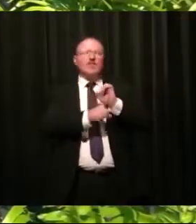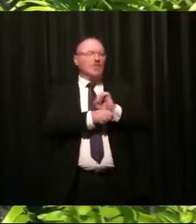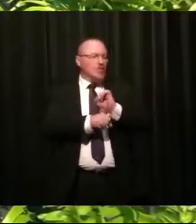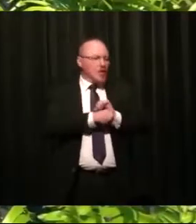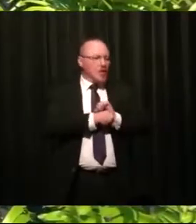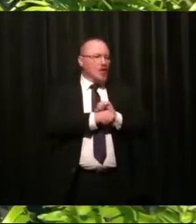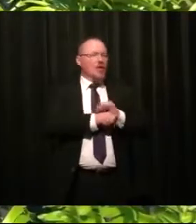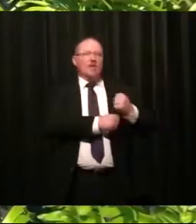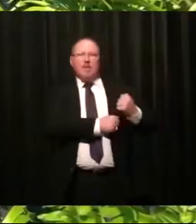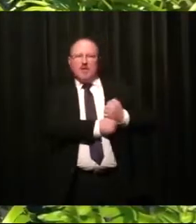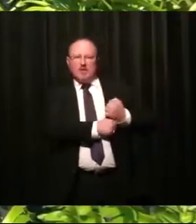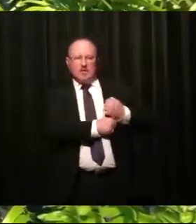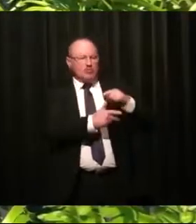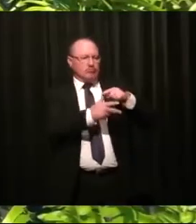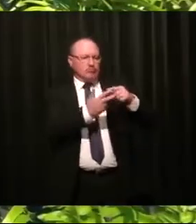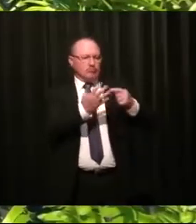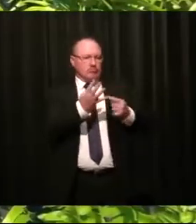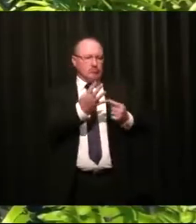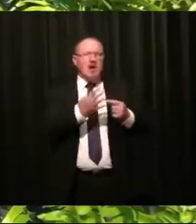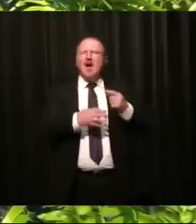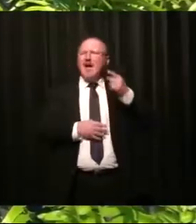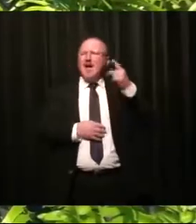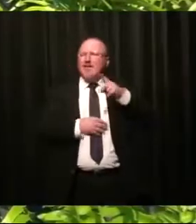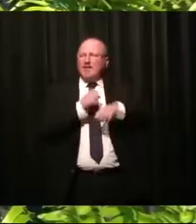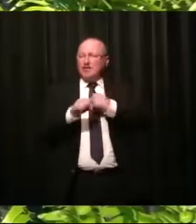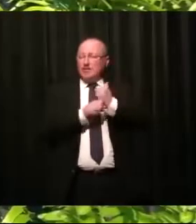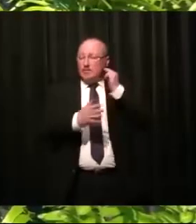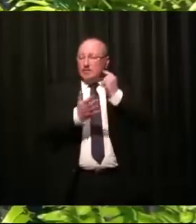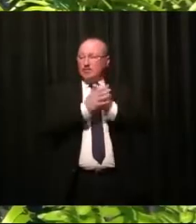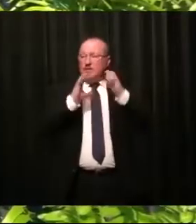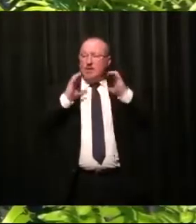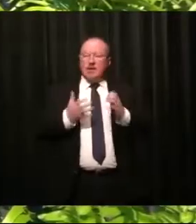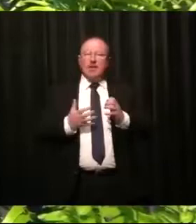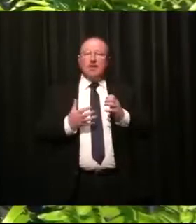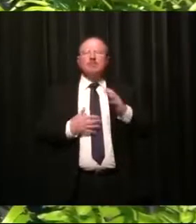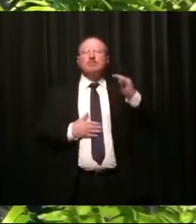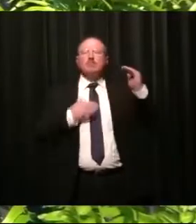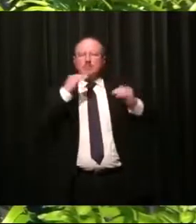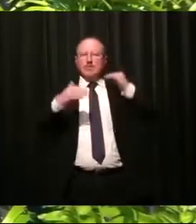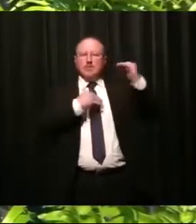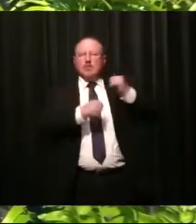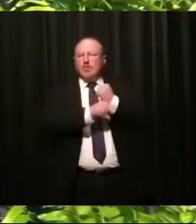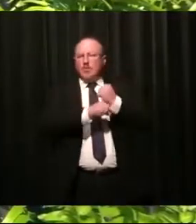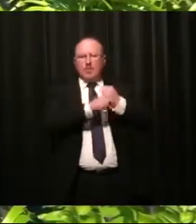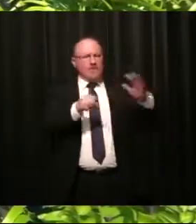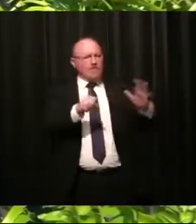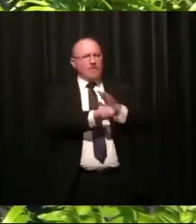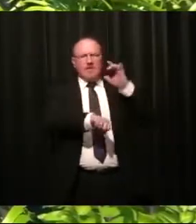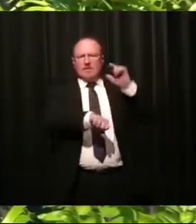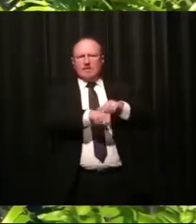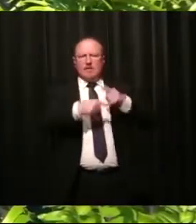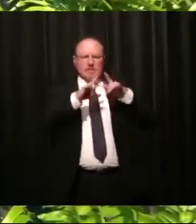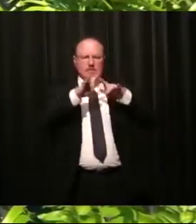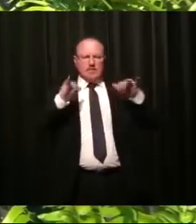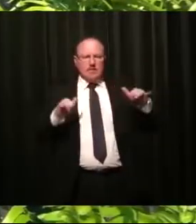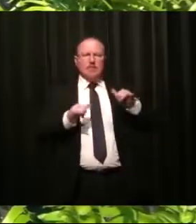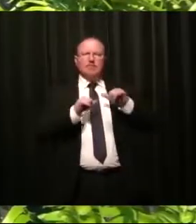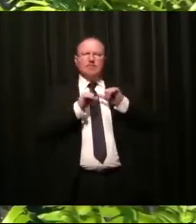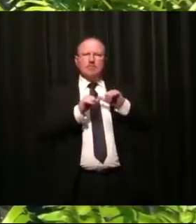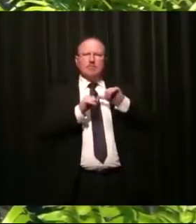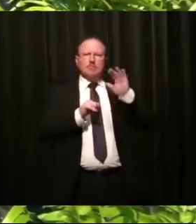or career or military. Half of this year's graduating class are adults who are working full-time while